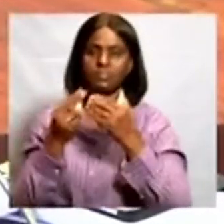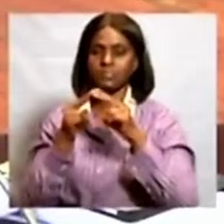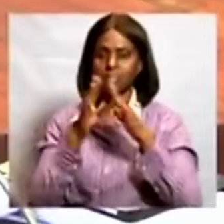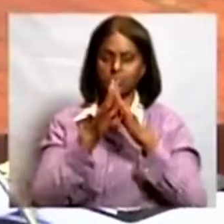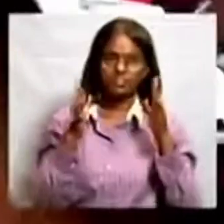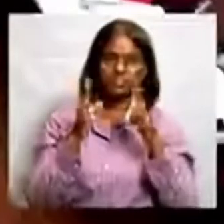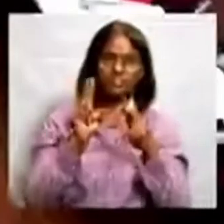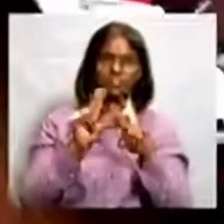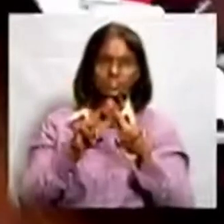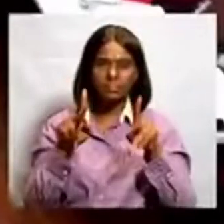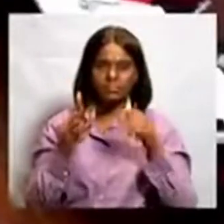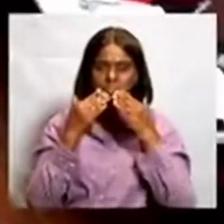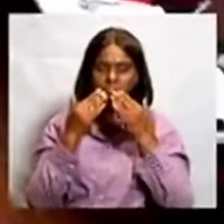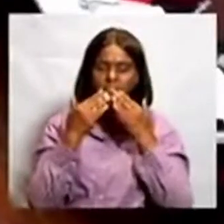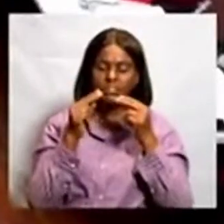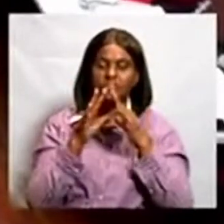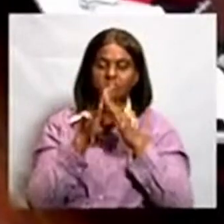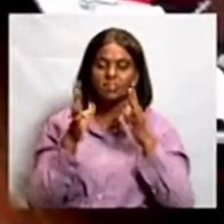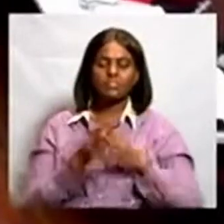me.